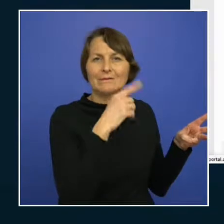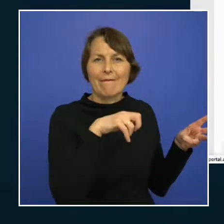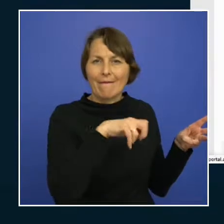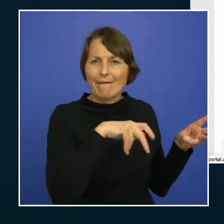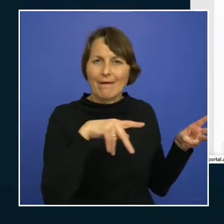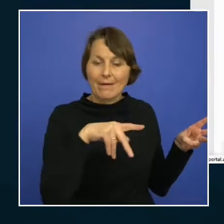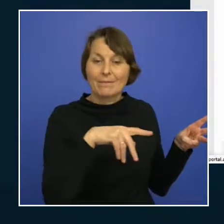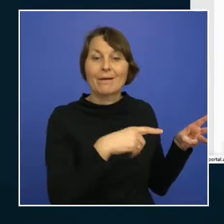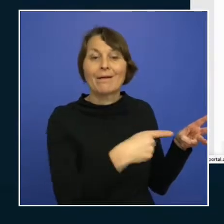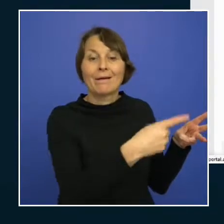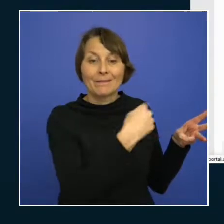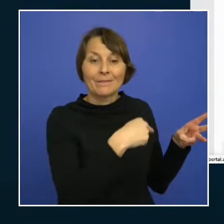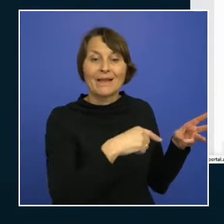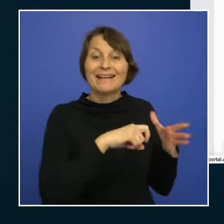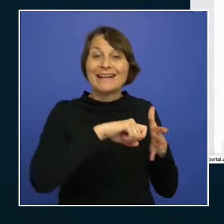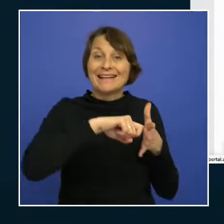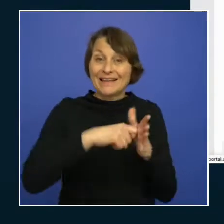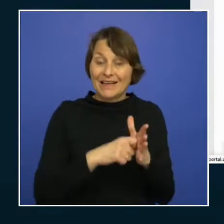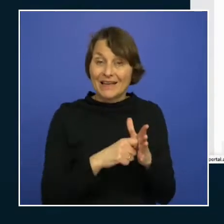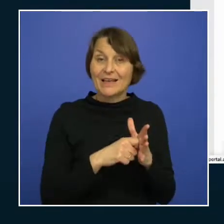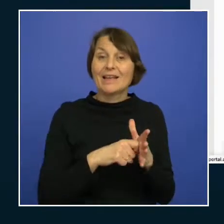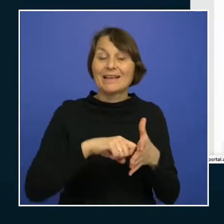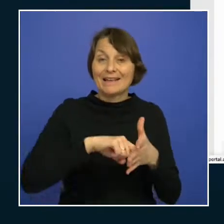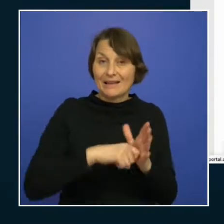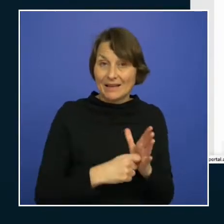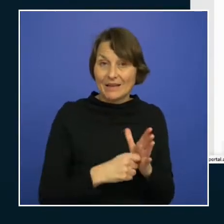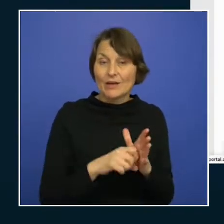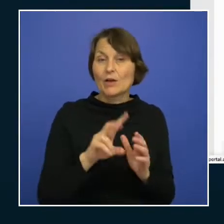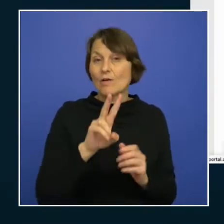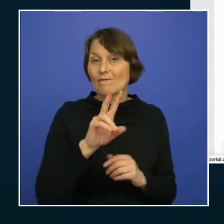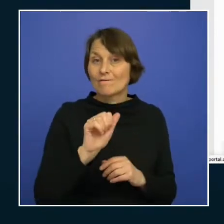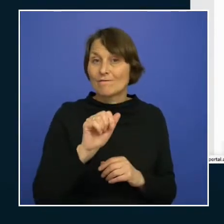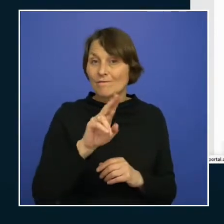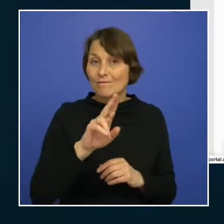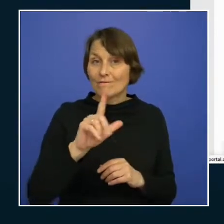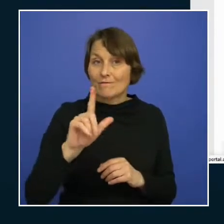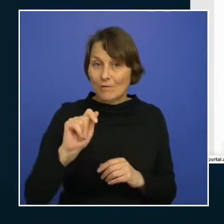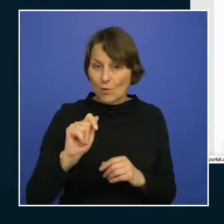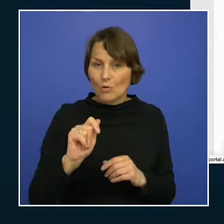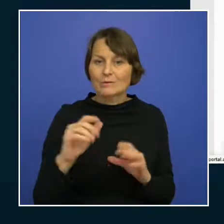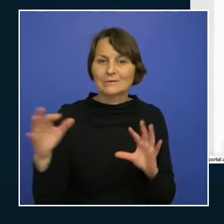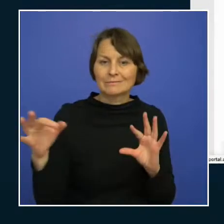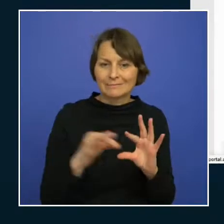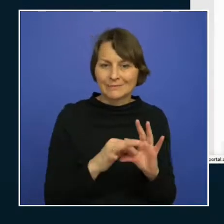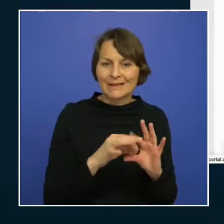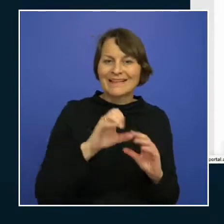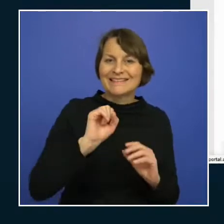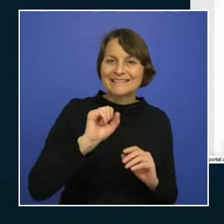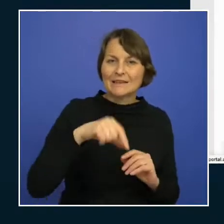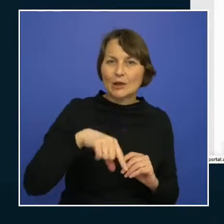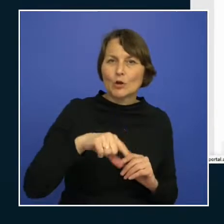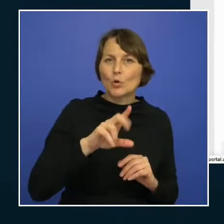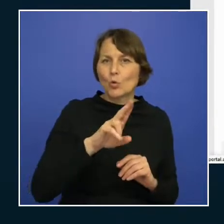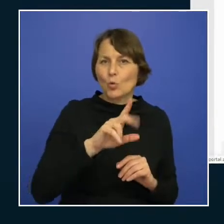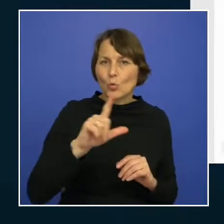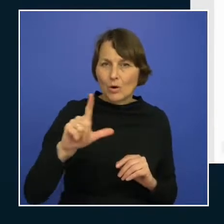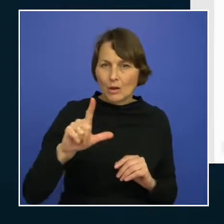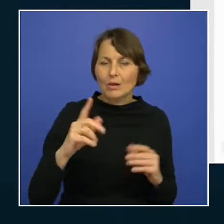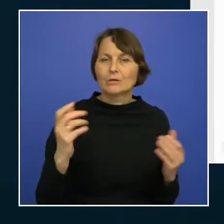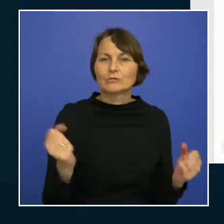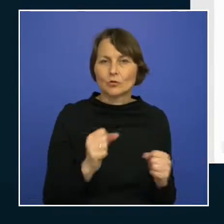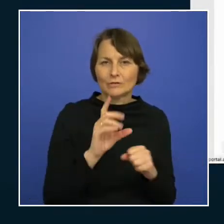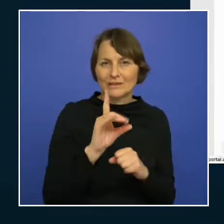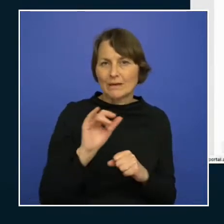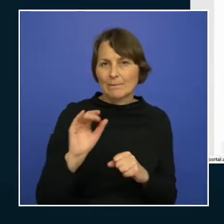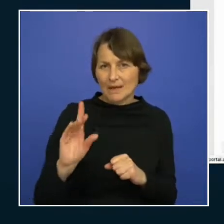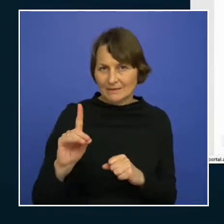vault, SQL database, SQL server, and on top of that SQL server, you have a SQL database. So, and if we